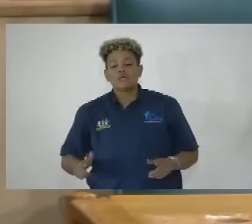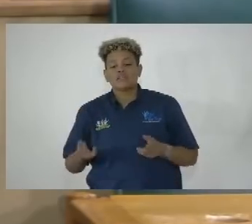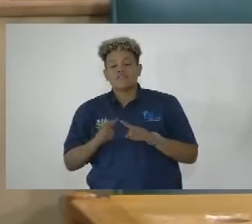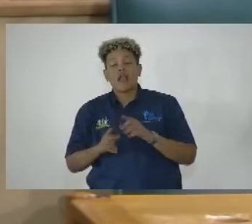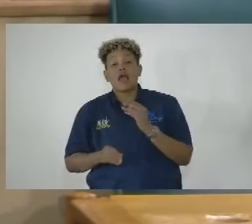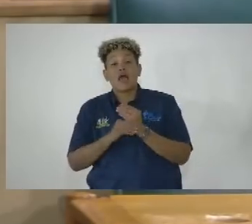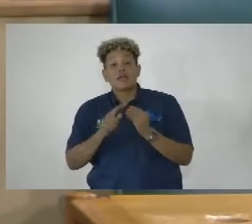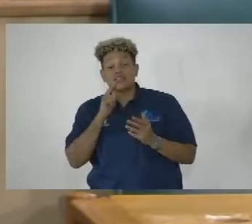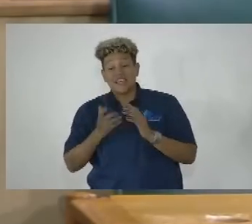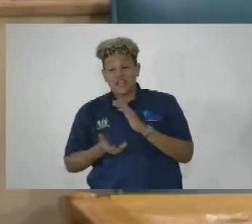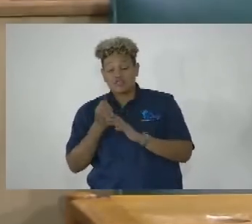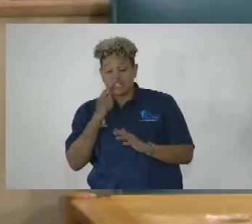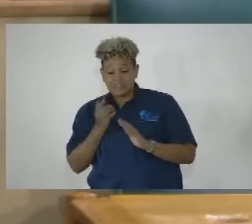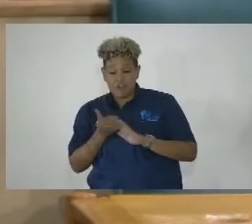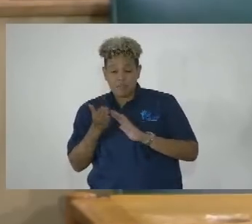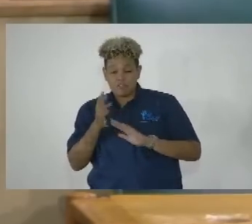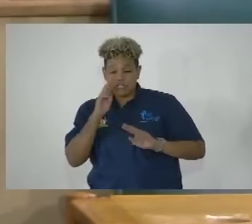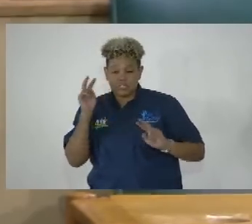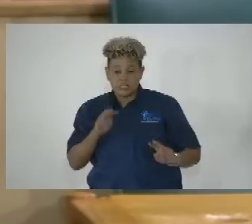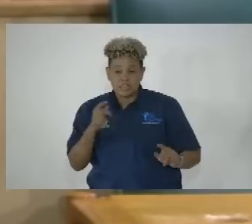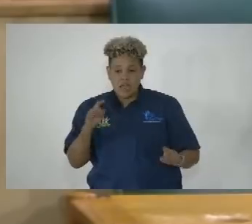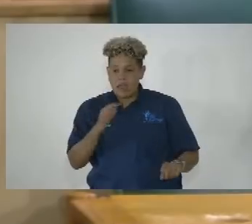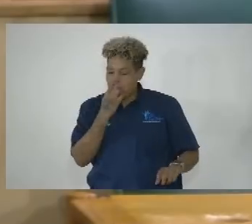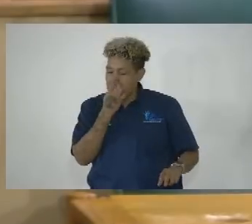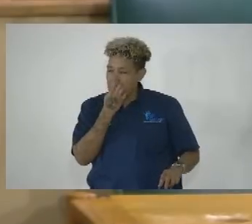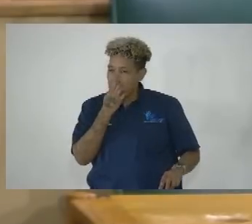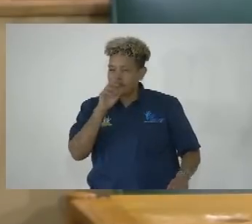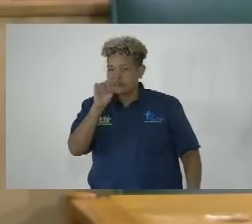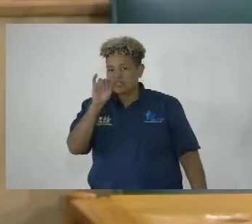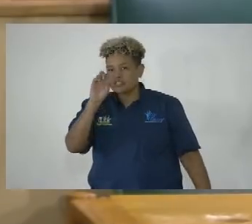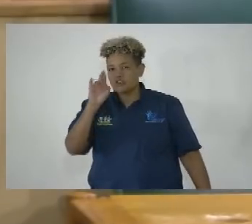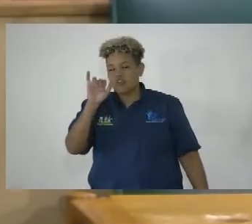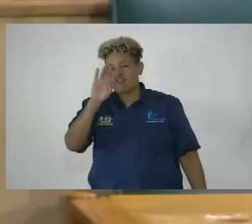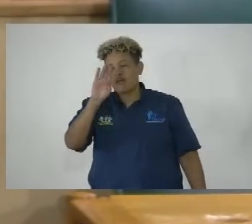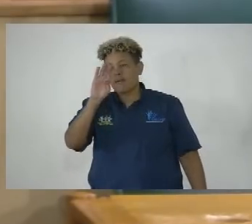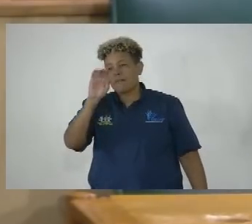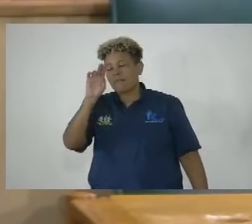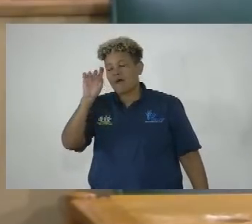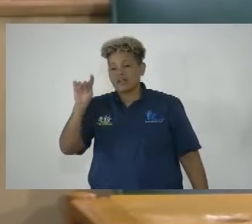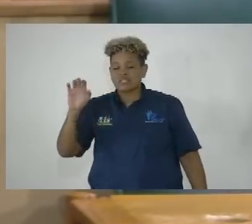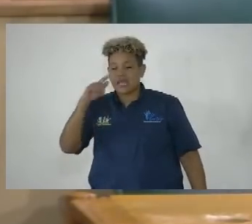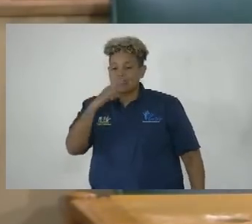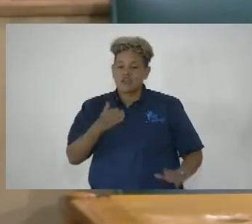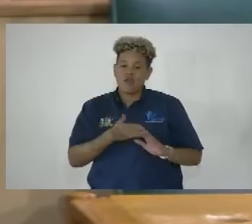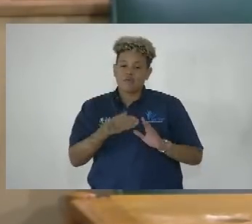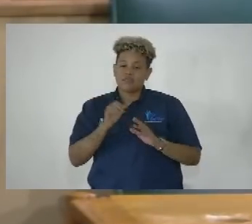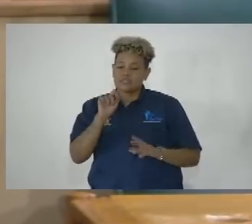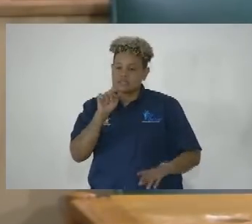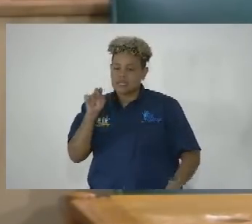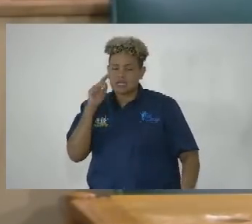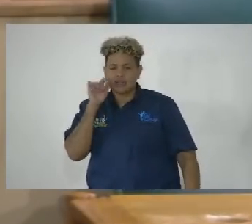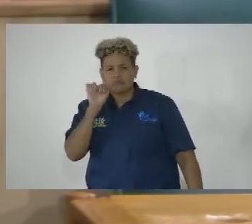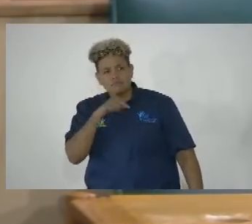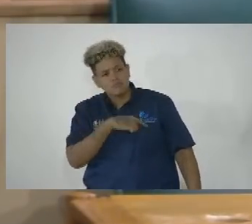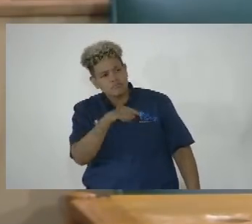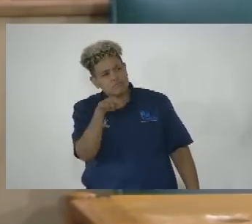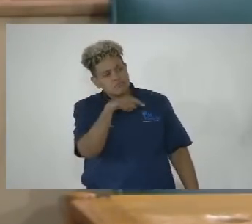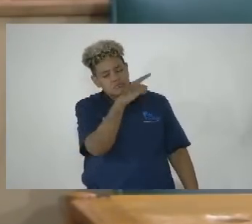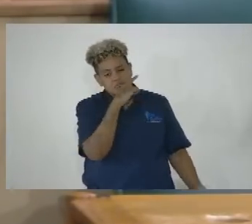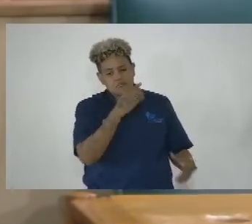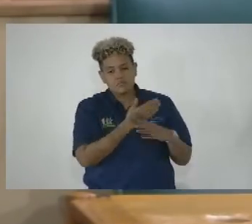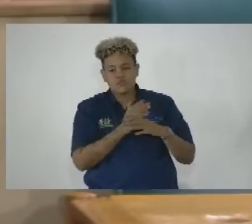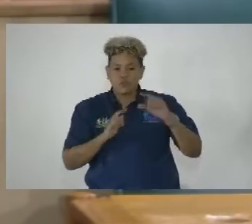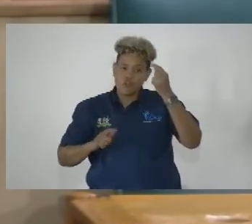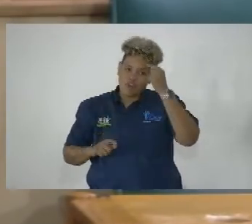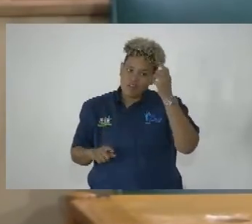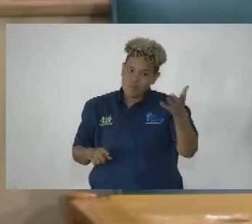purely extractive operations. Discovery Bauxite Partners that operates in St. Ann. It's a joint venture between the